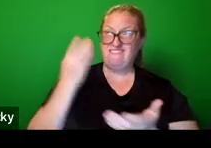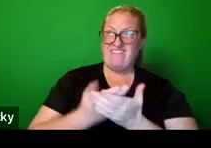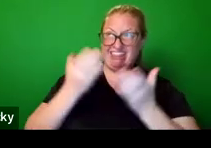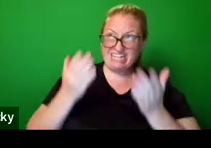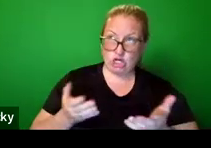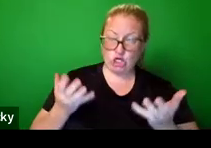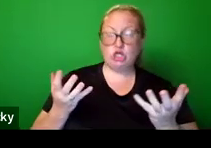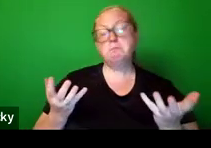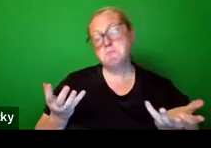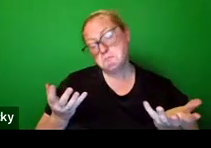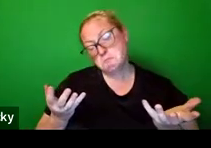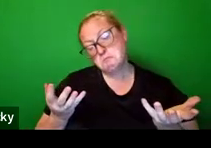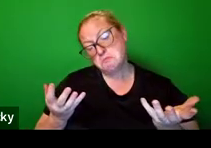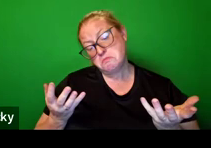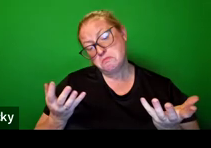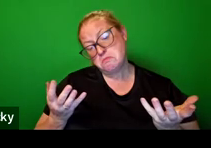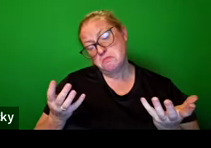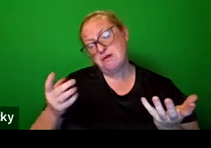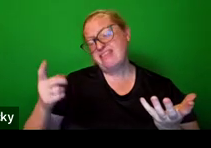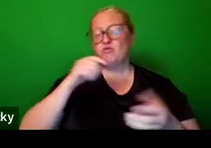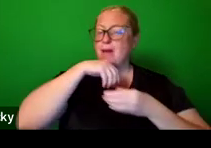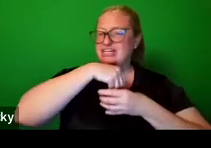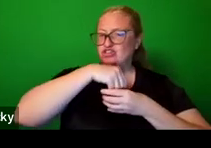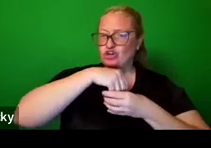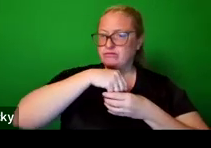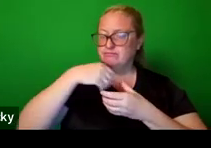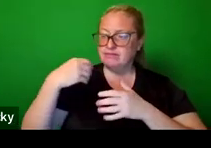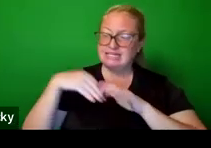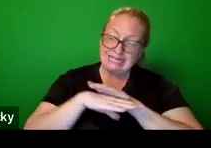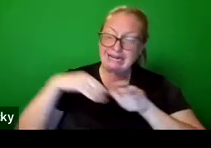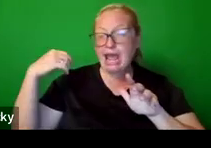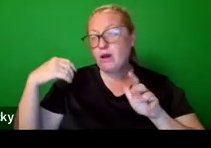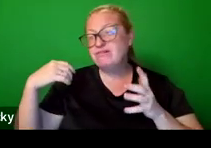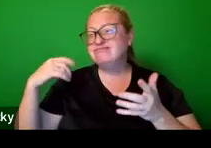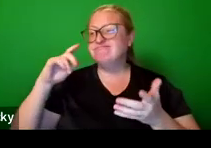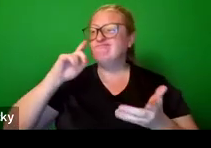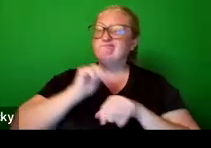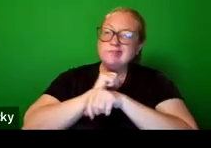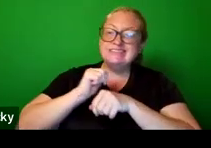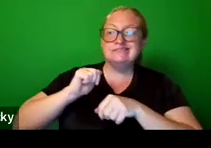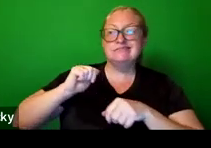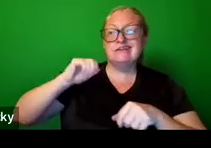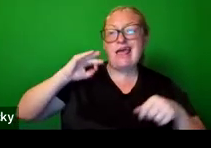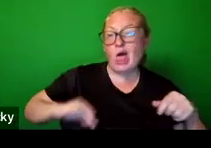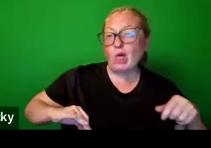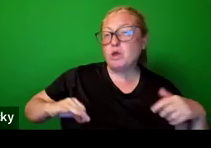come in and out, not be internally, we didn't know how helpful that was going to be to do this, but